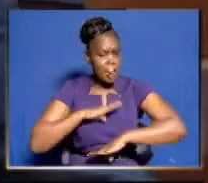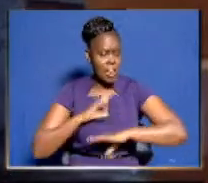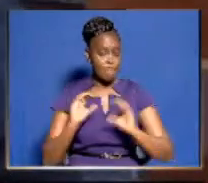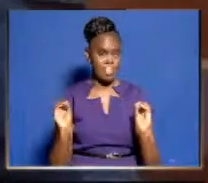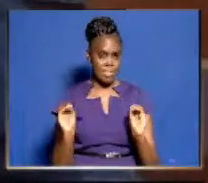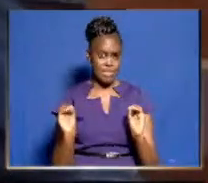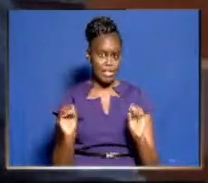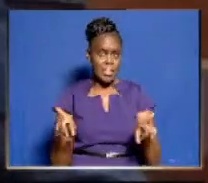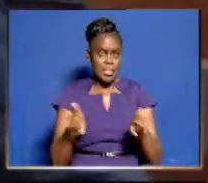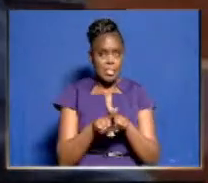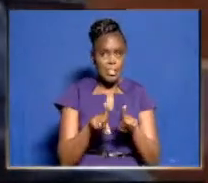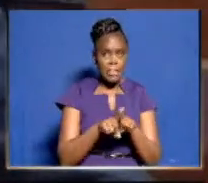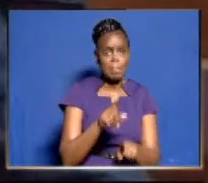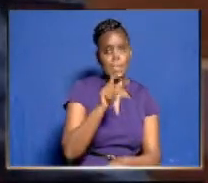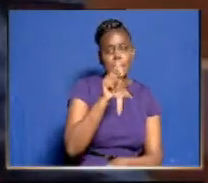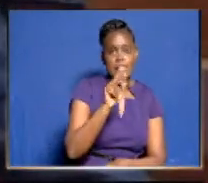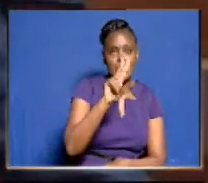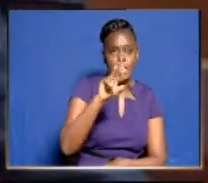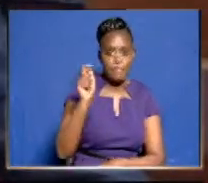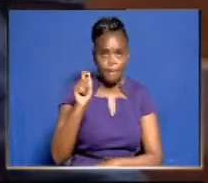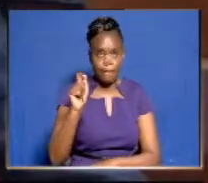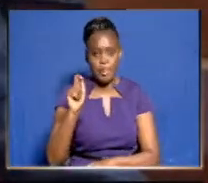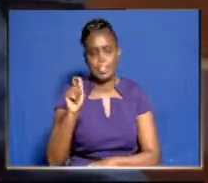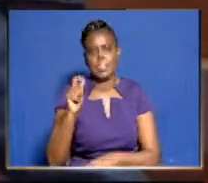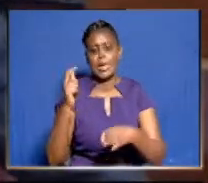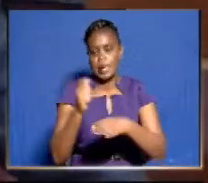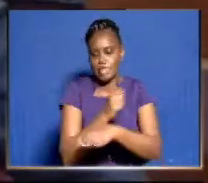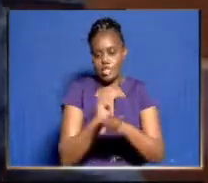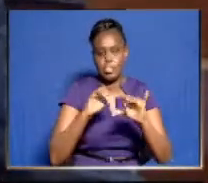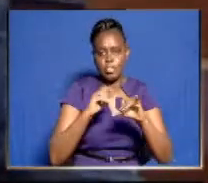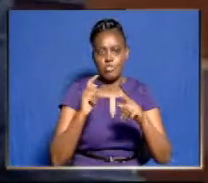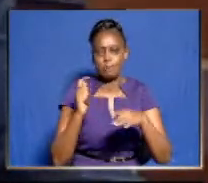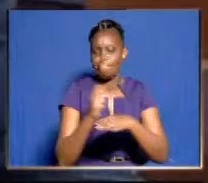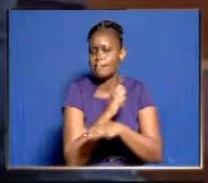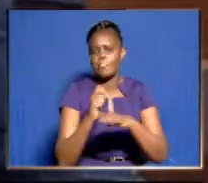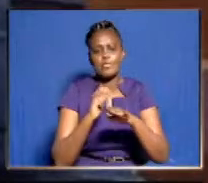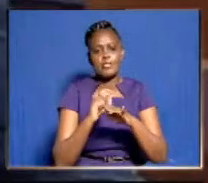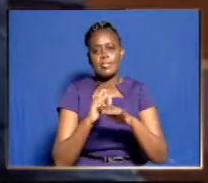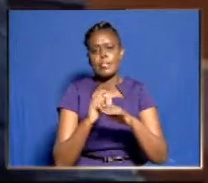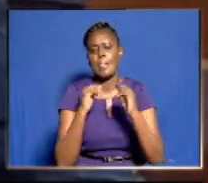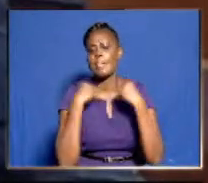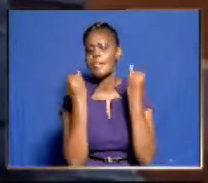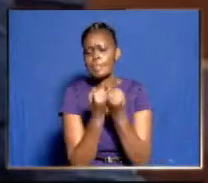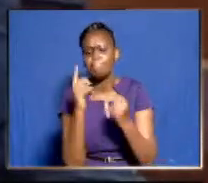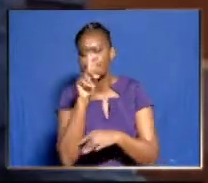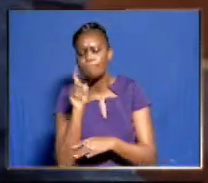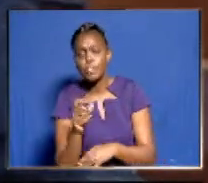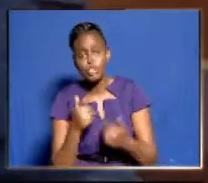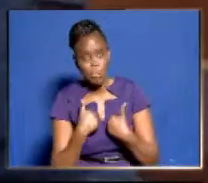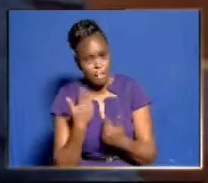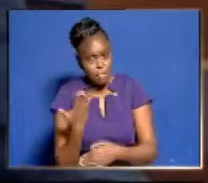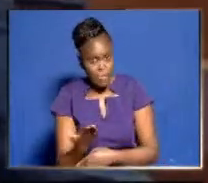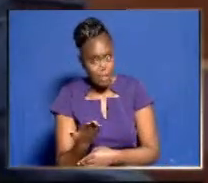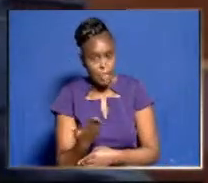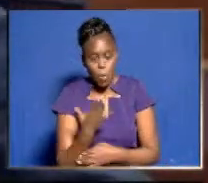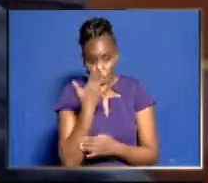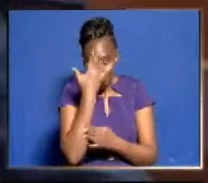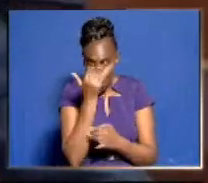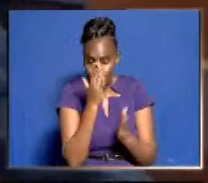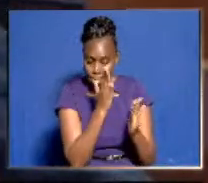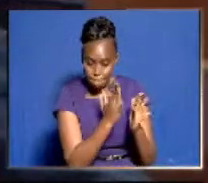same with the TVETs, the Technical Training Institution, Mr. Speaker. So it brings a question on the matter of